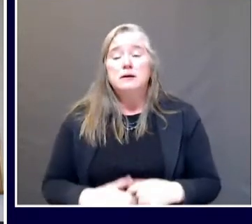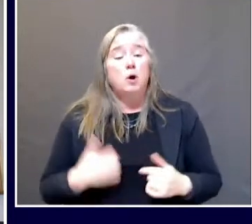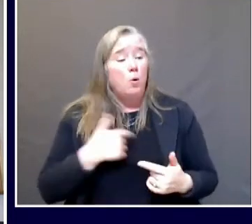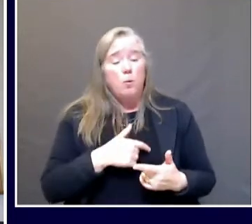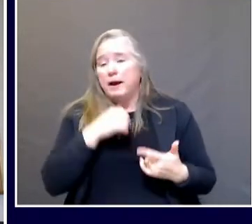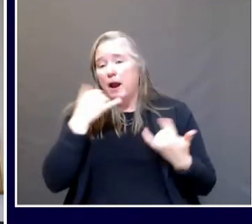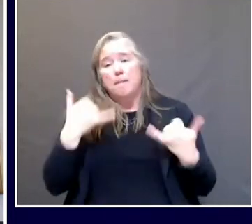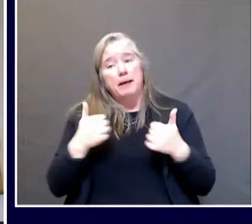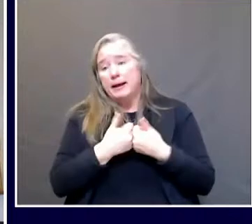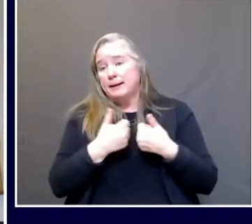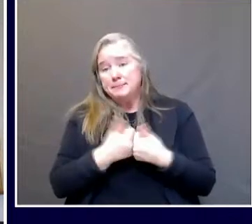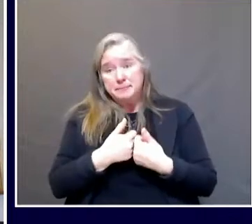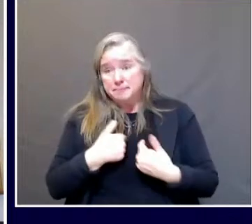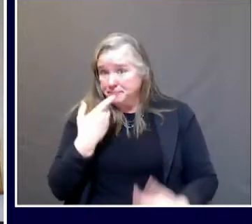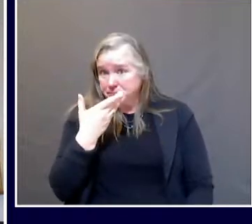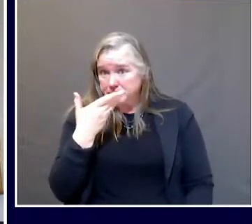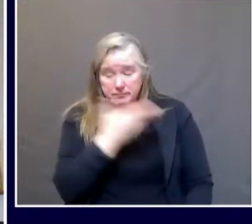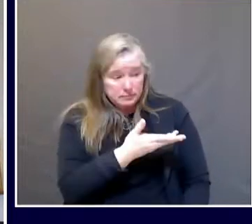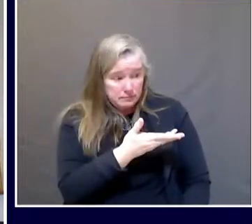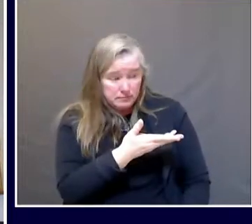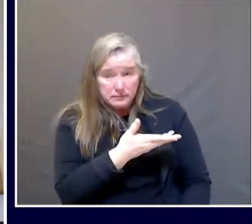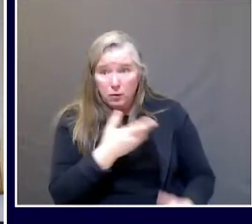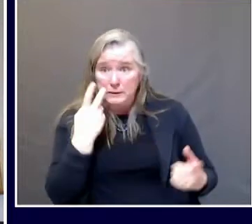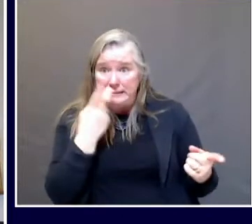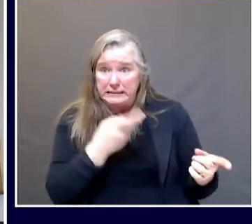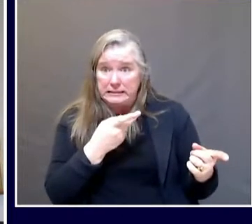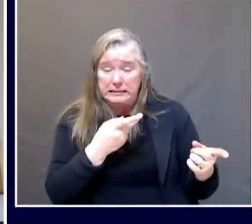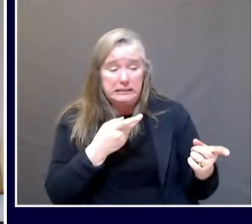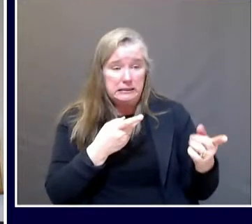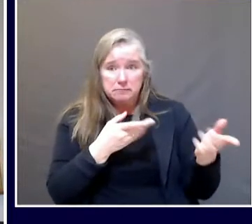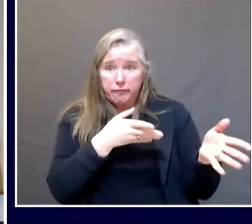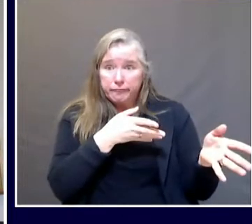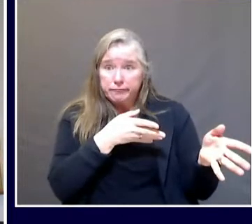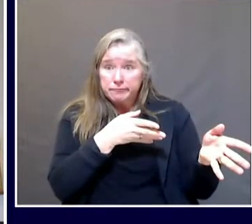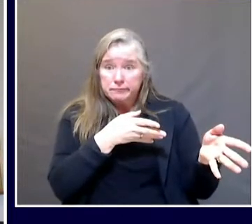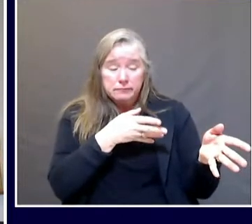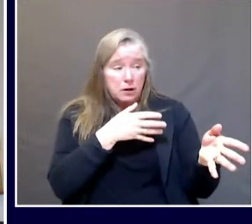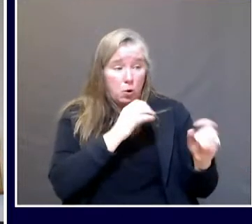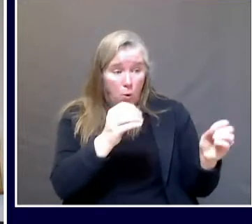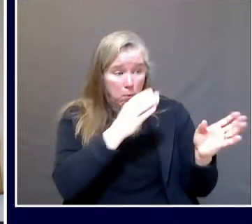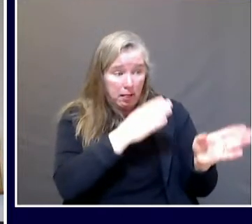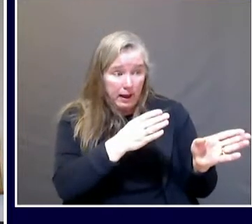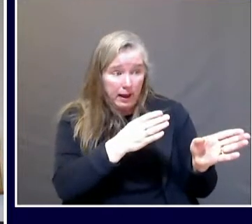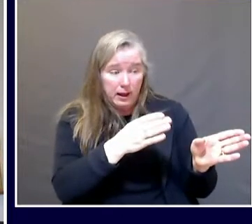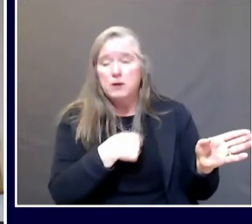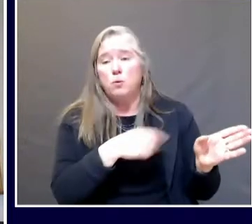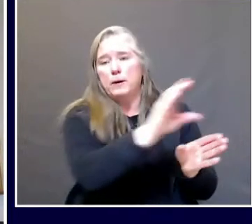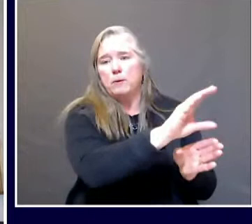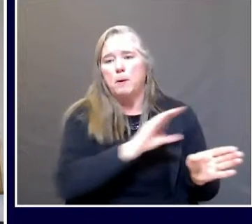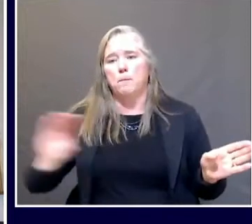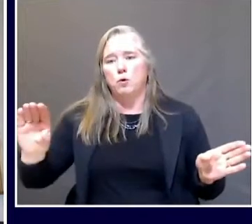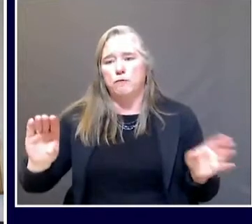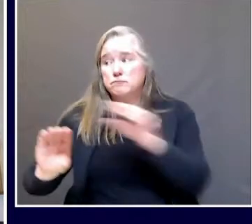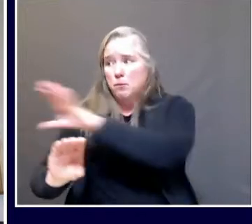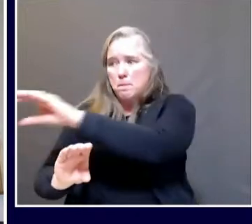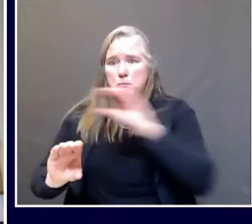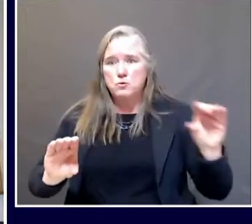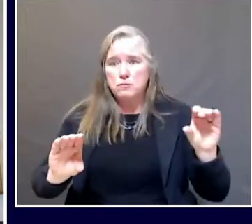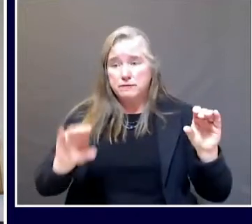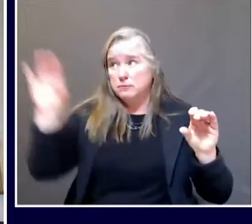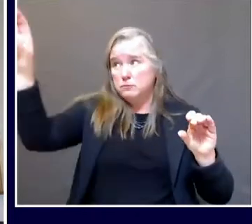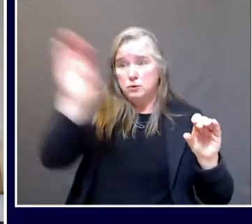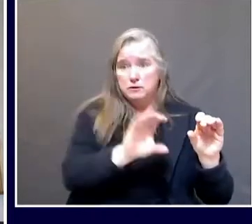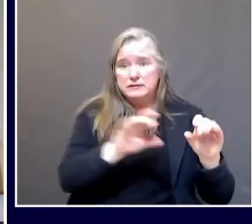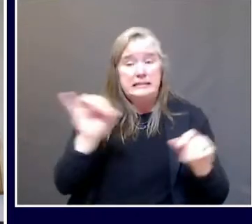people waiting to receive them. If we see a mismatch there, we are going to continue moving things around in that fashion.